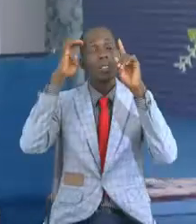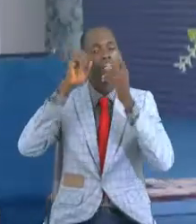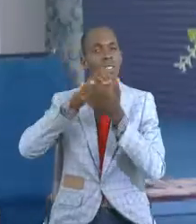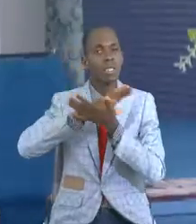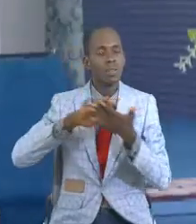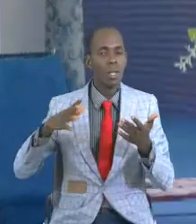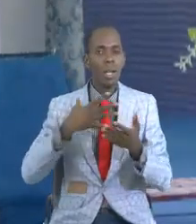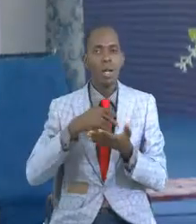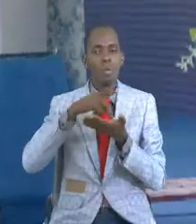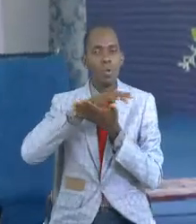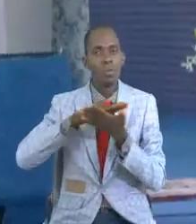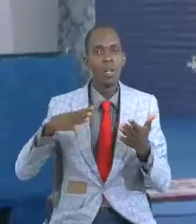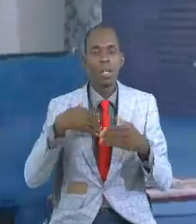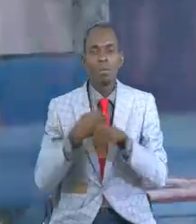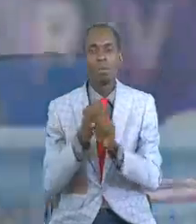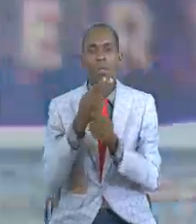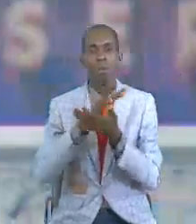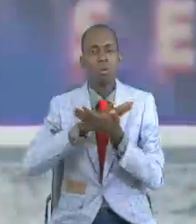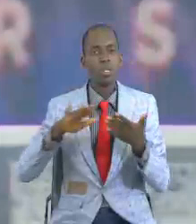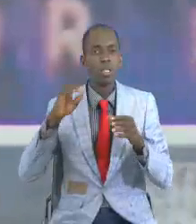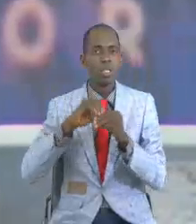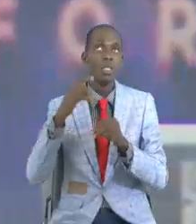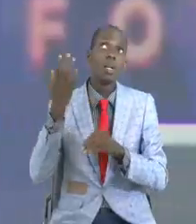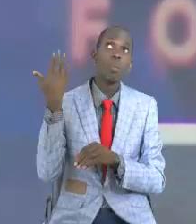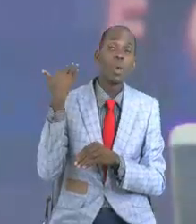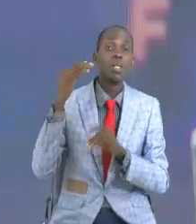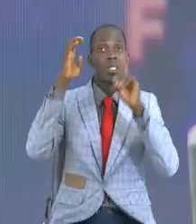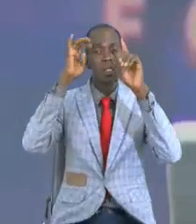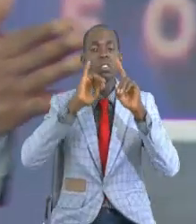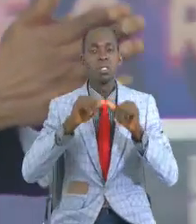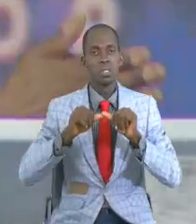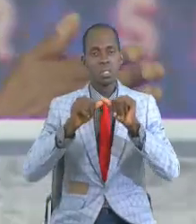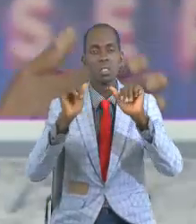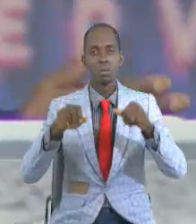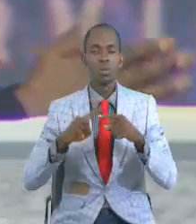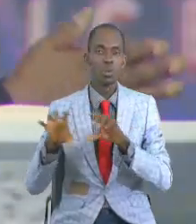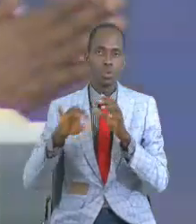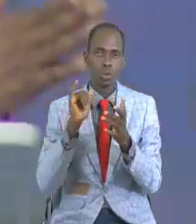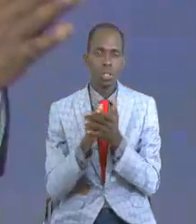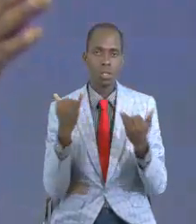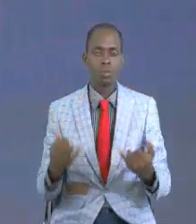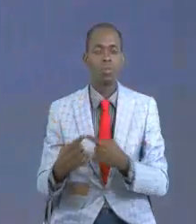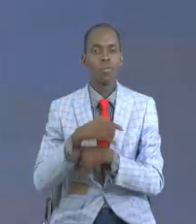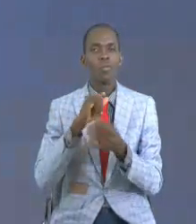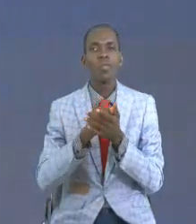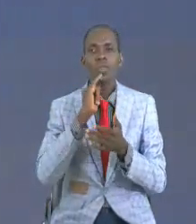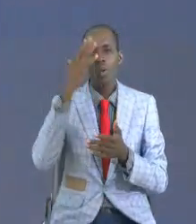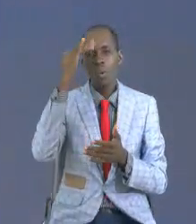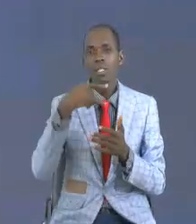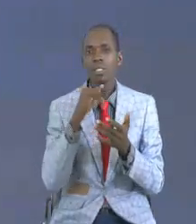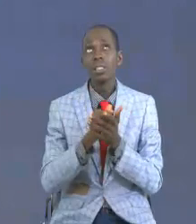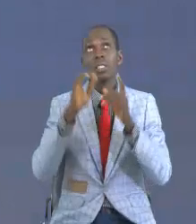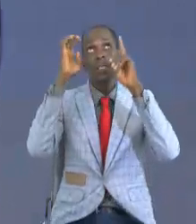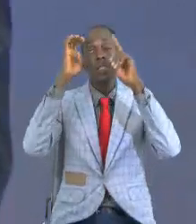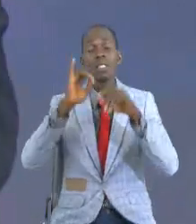purified, he made holy in the past, is still able to do that today. That's why he says he is able.